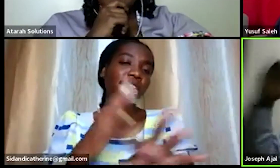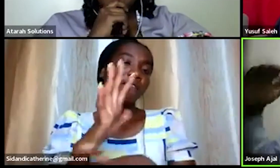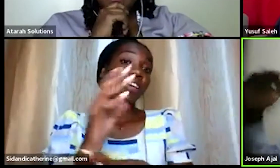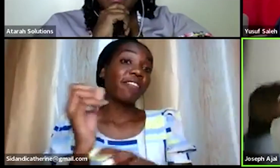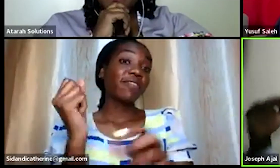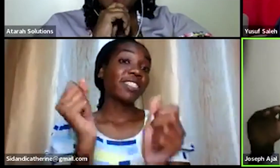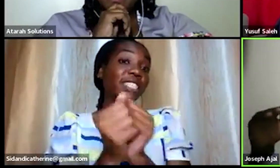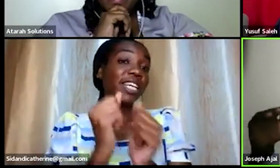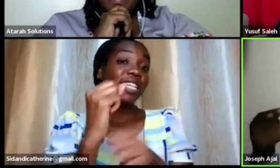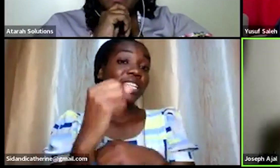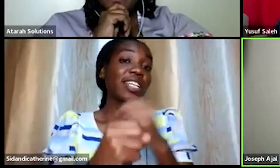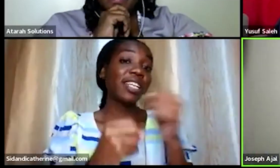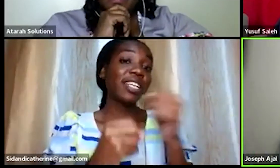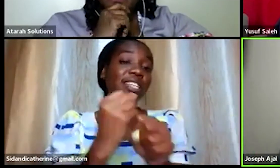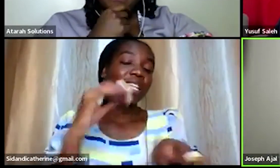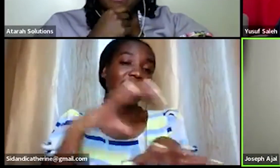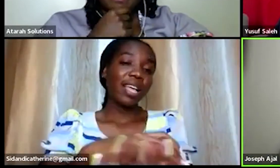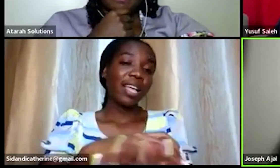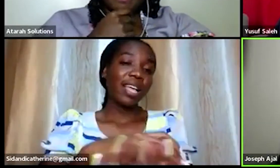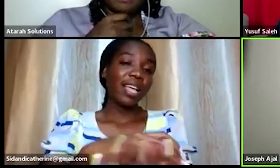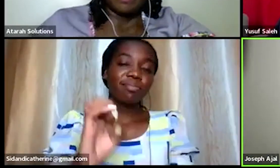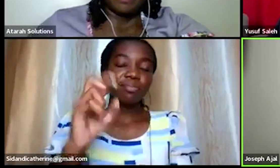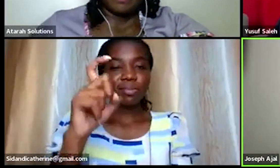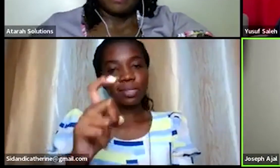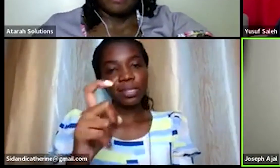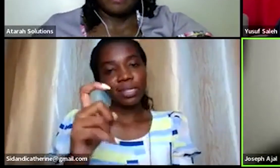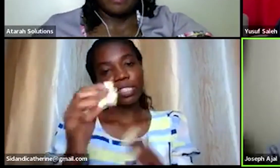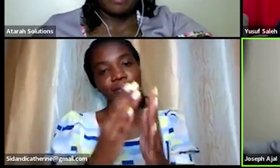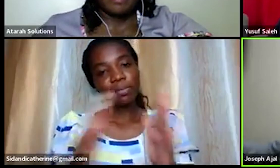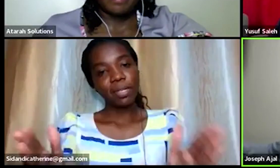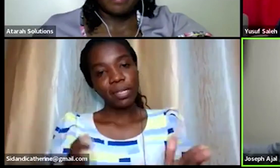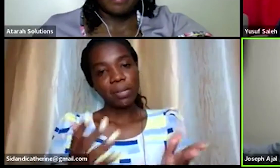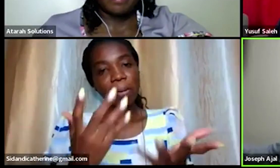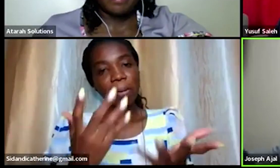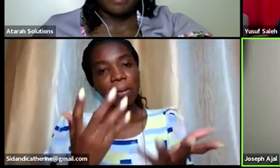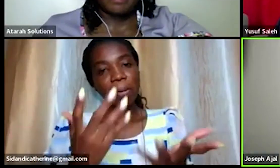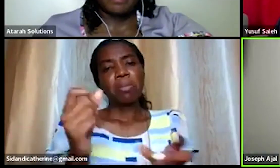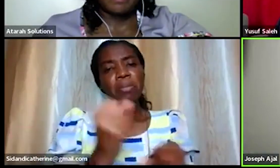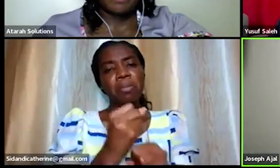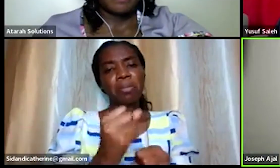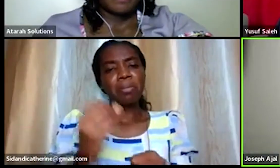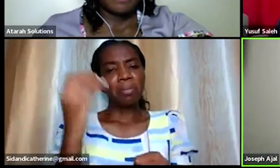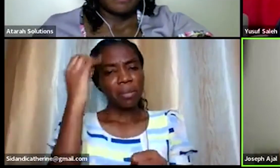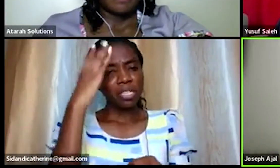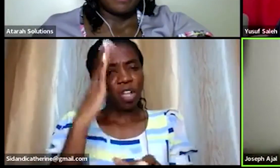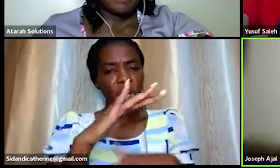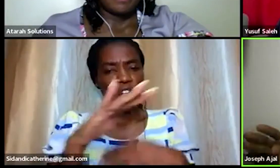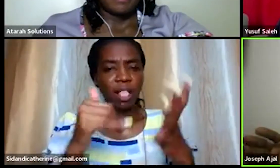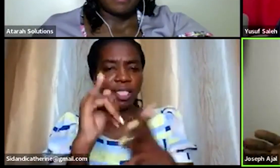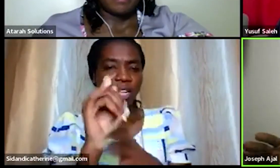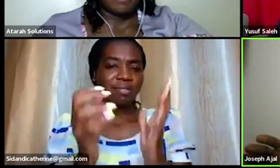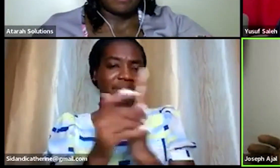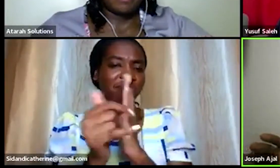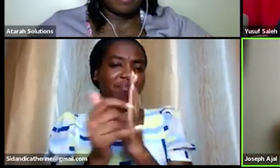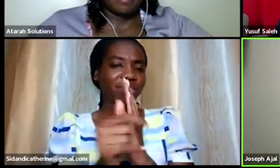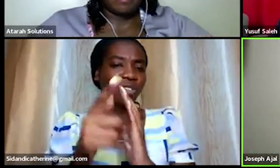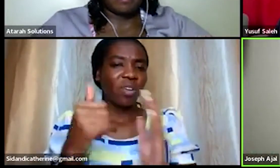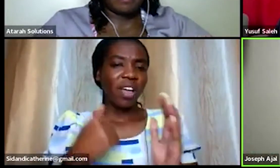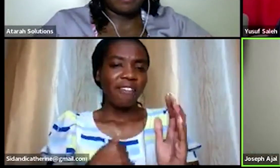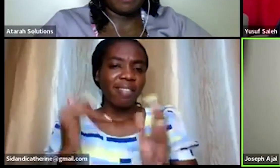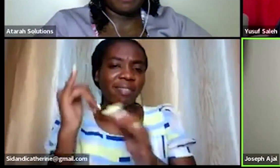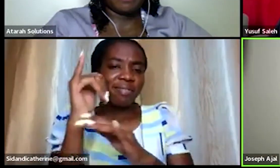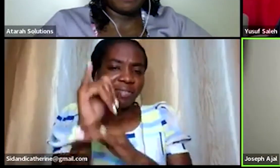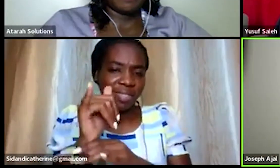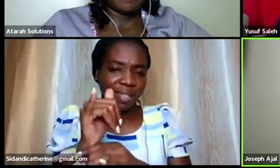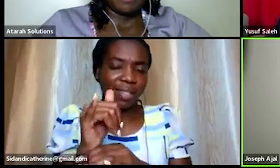get to the executive spaces. Once you're already an exec and you've not mastered these bottom line skills, you will forever be sidelined for the CEO position. You'll never